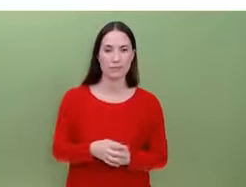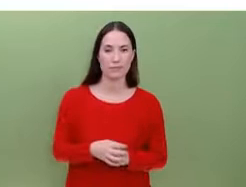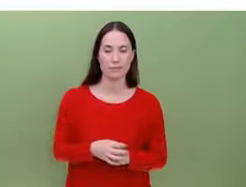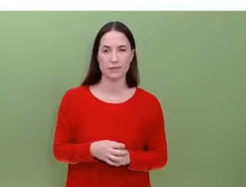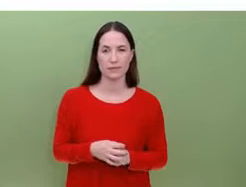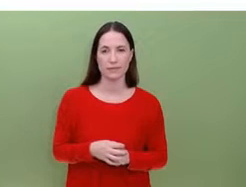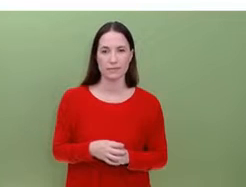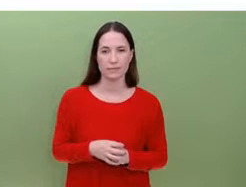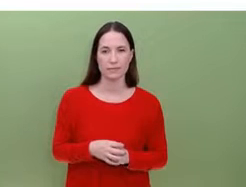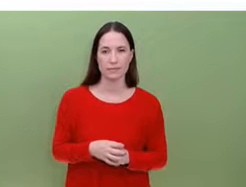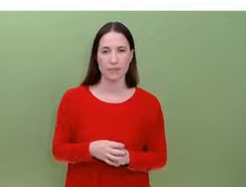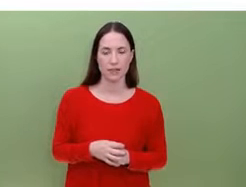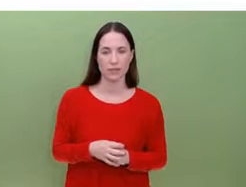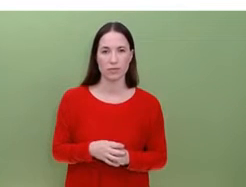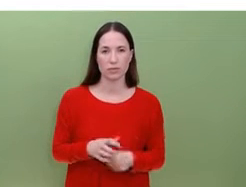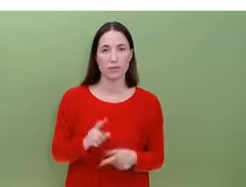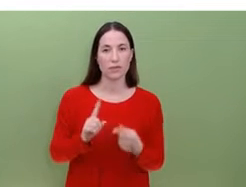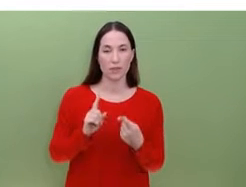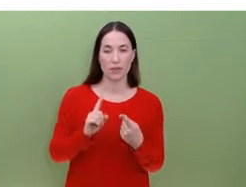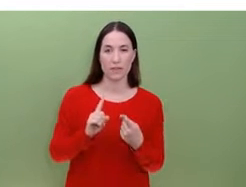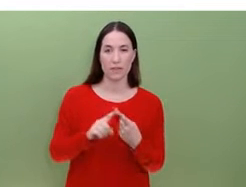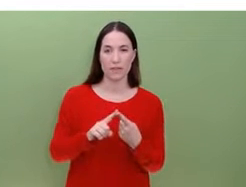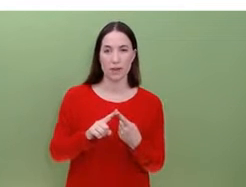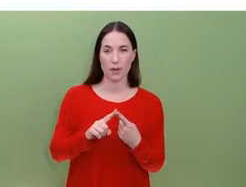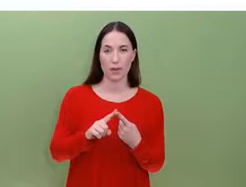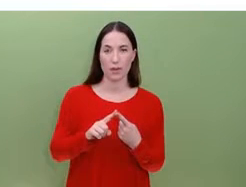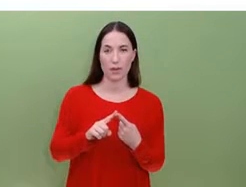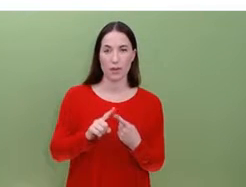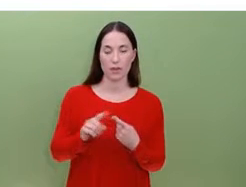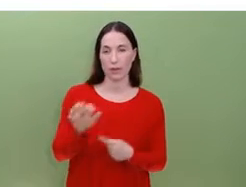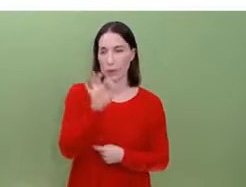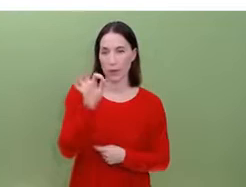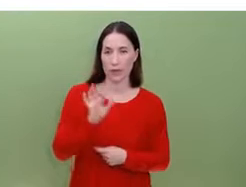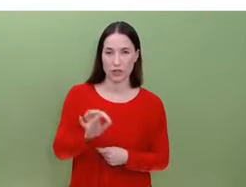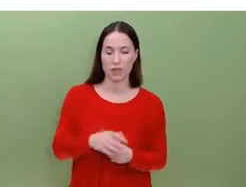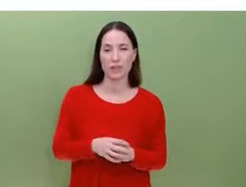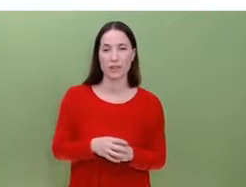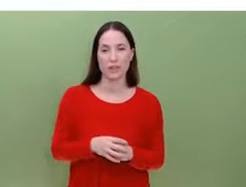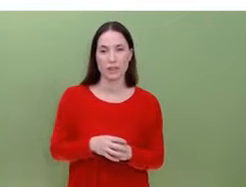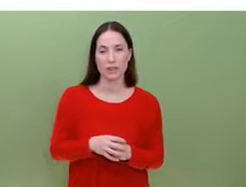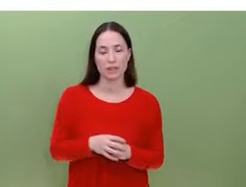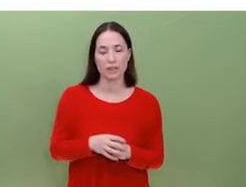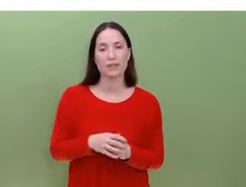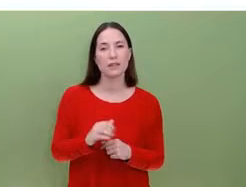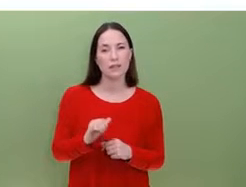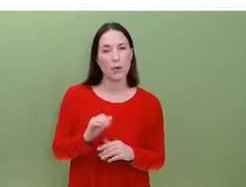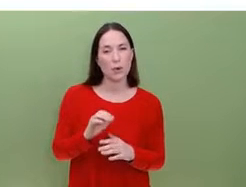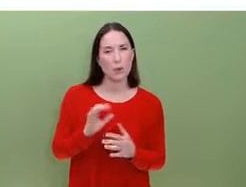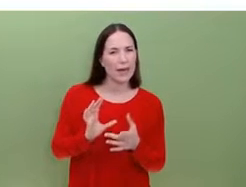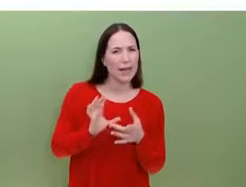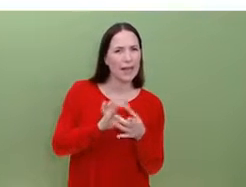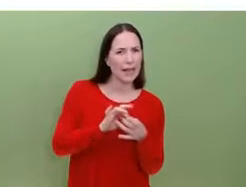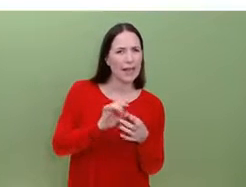one that's come out that's been quite popular in terms of votes is based on some of the data, Peter, that I think you were